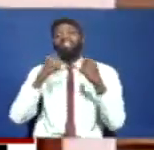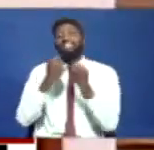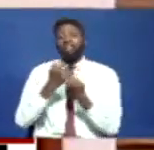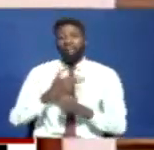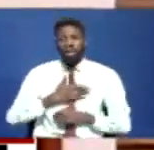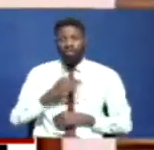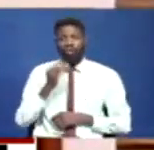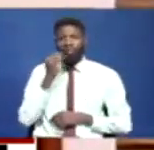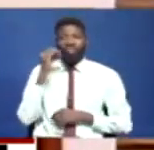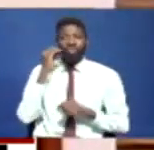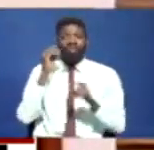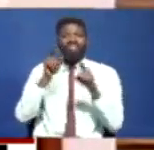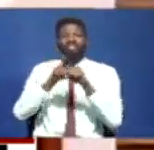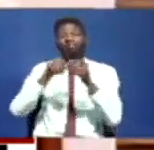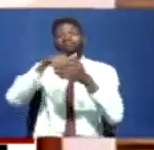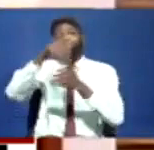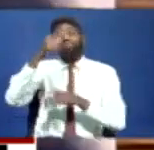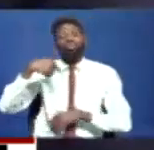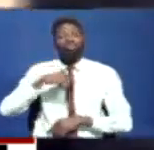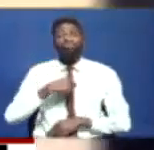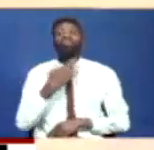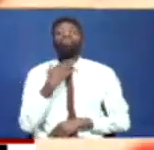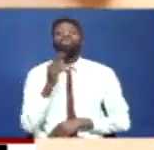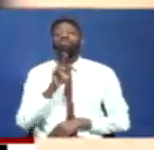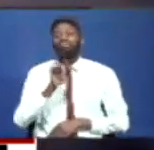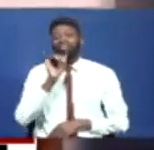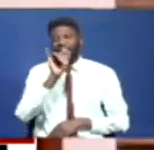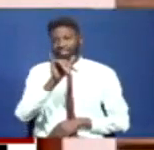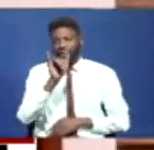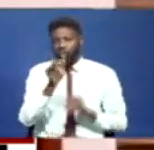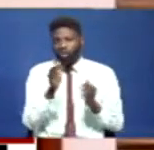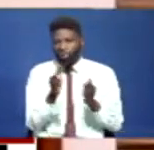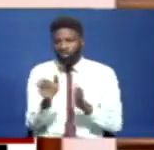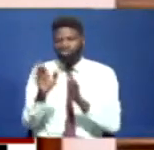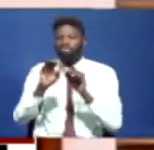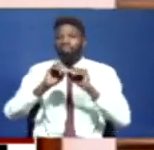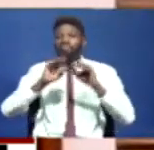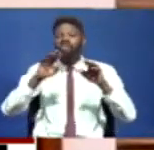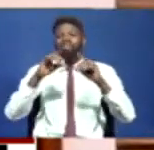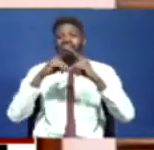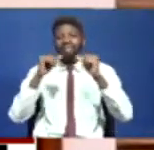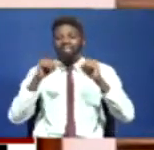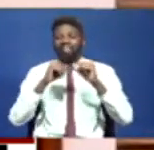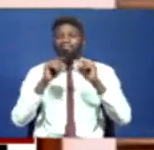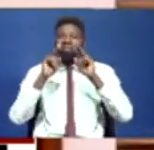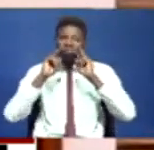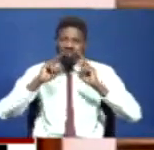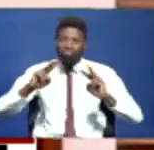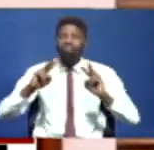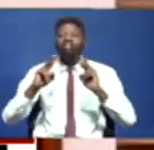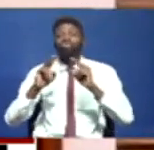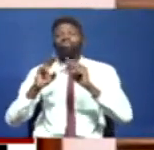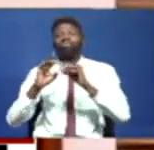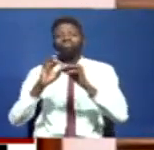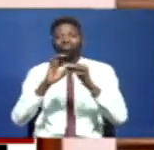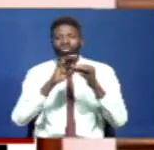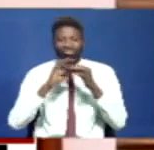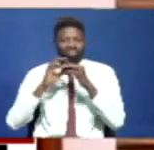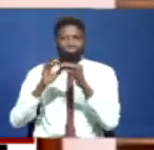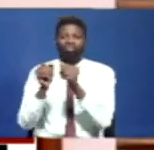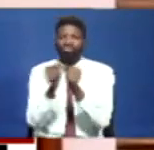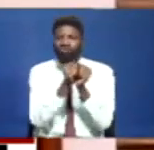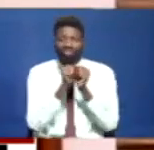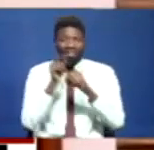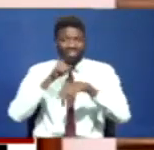this opportunity to spread the message of peace, unity, togetherness throughout the election period through